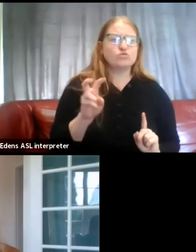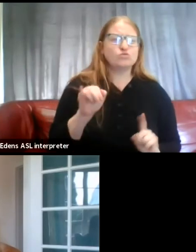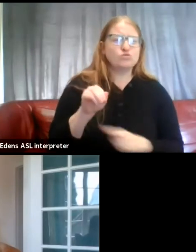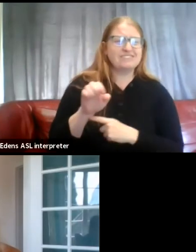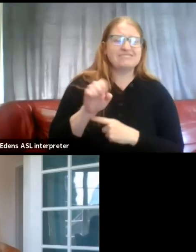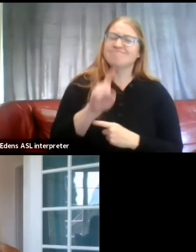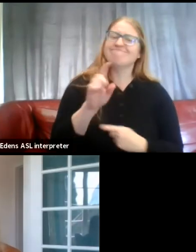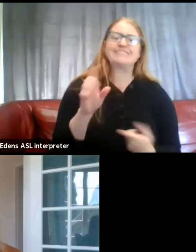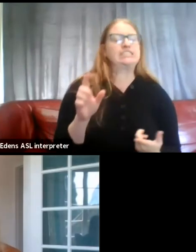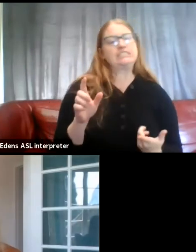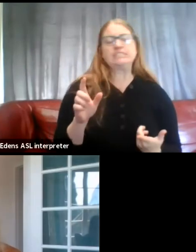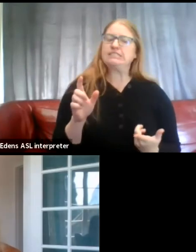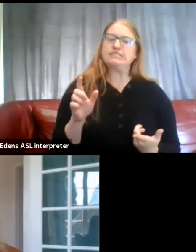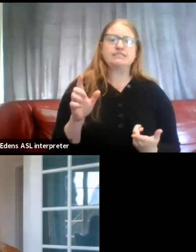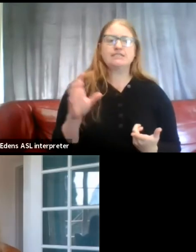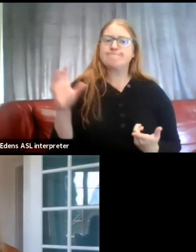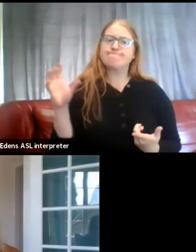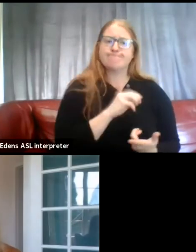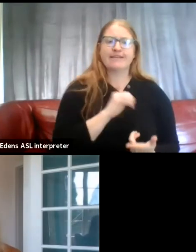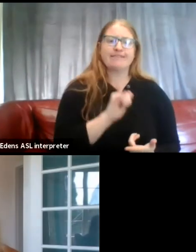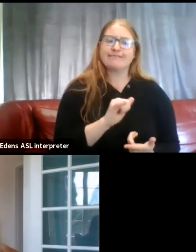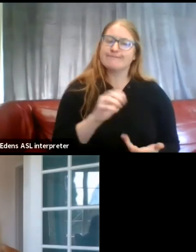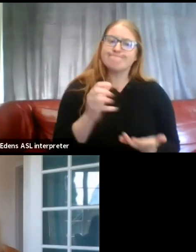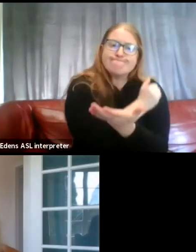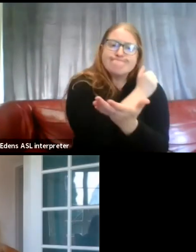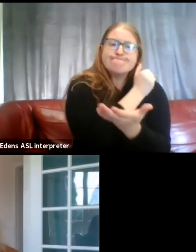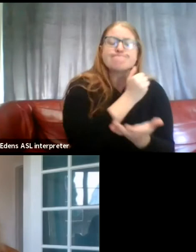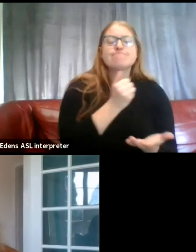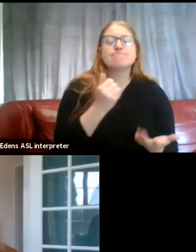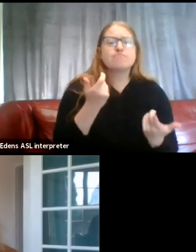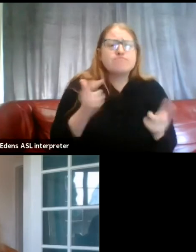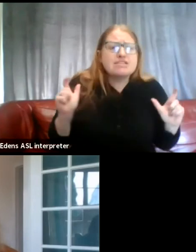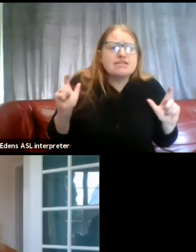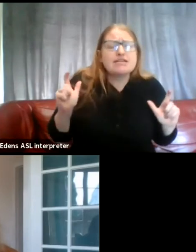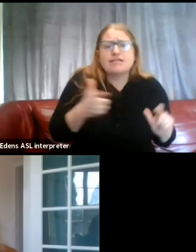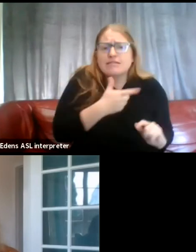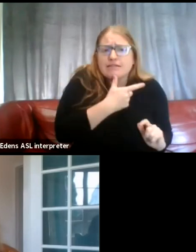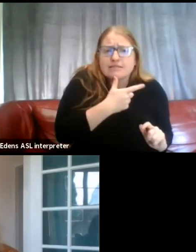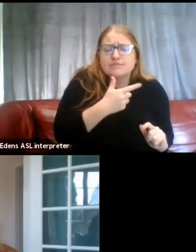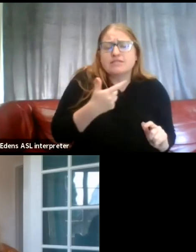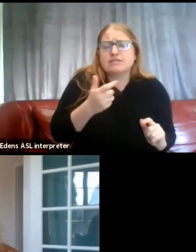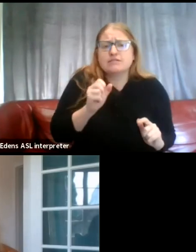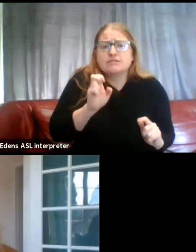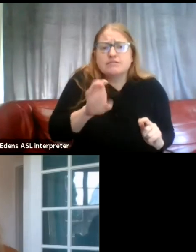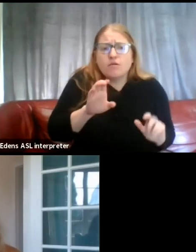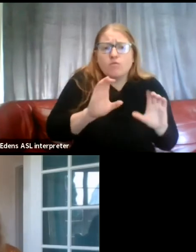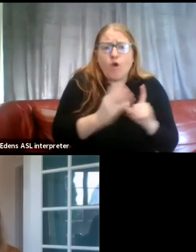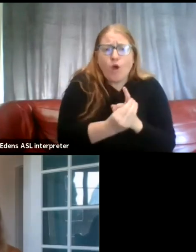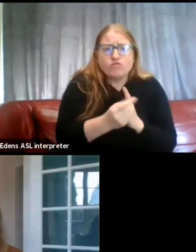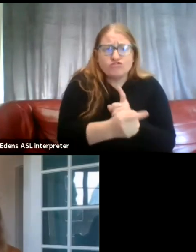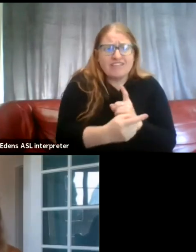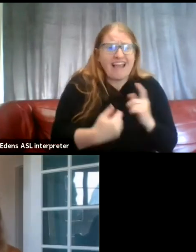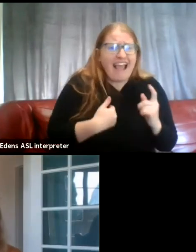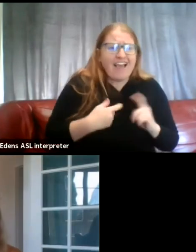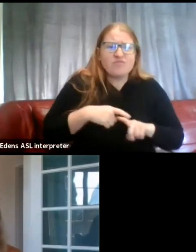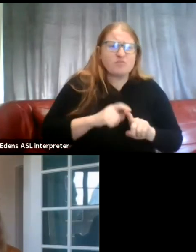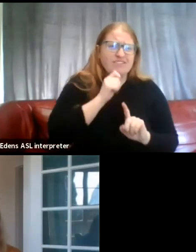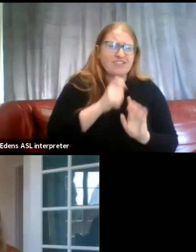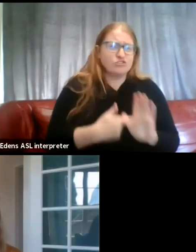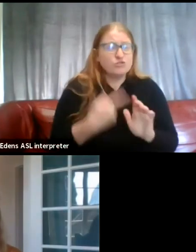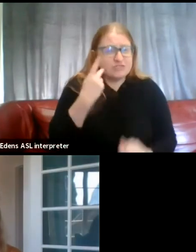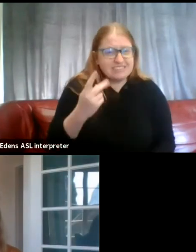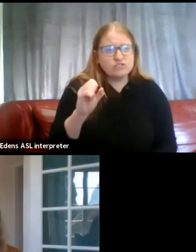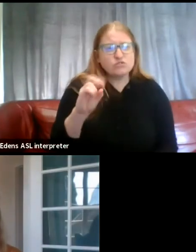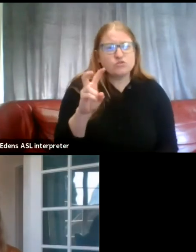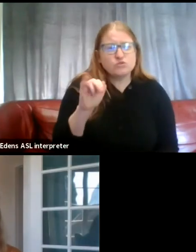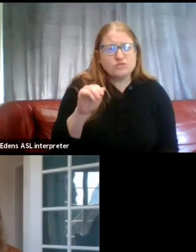opportunity. Like, there's a big gay and lesbian subculture in the world that they're showing, but they never show it. So instead you see Susie, she's a working class